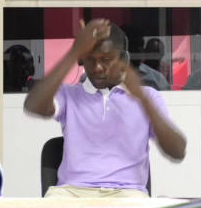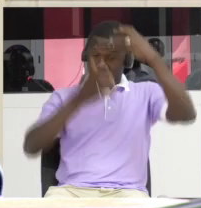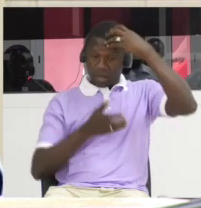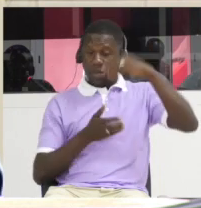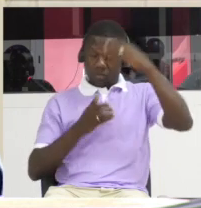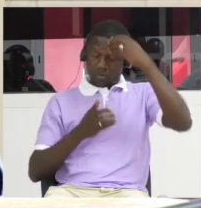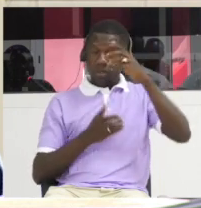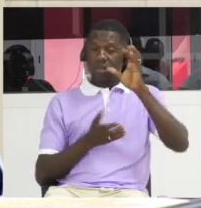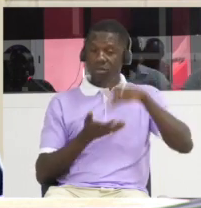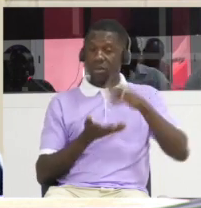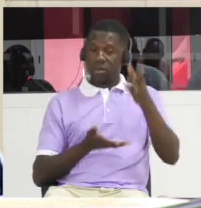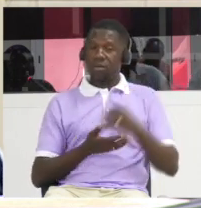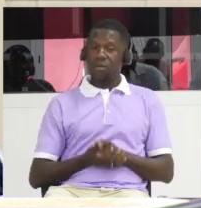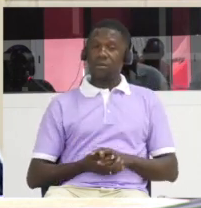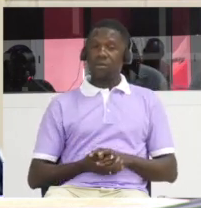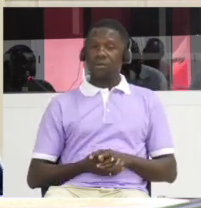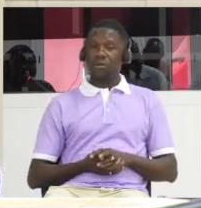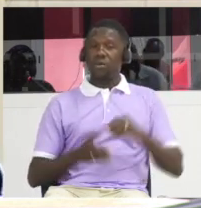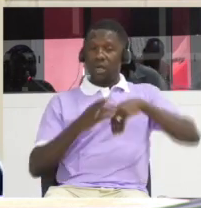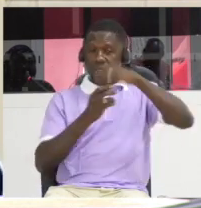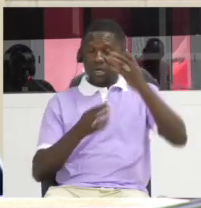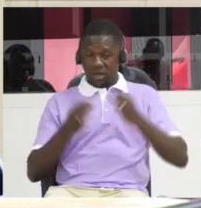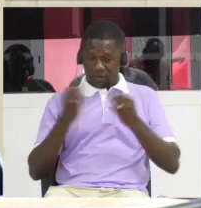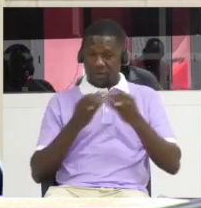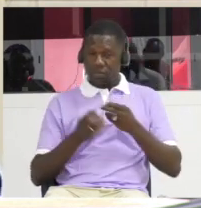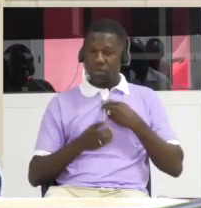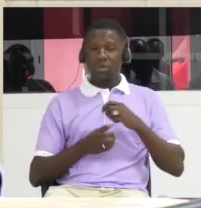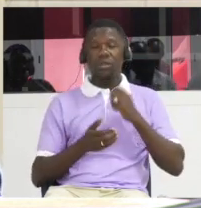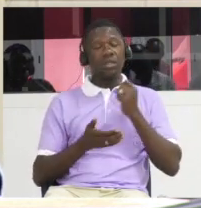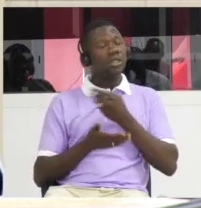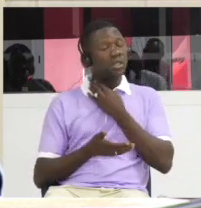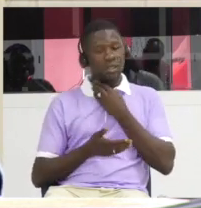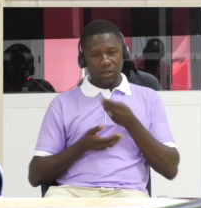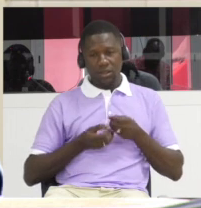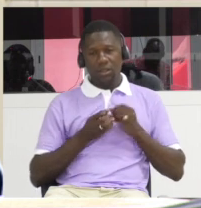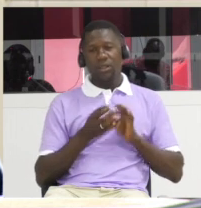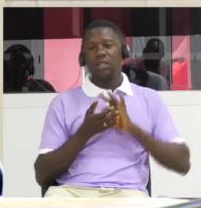was simply transmitting the request. And yes, I